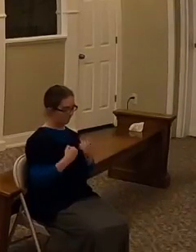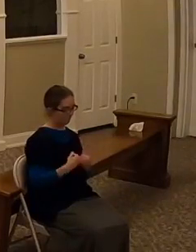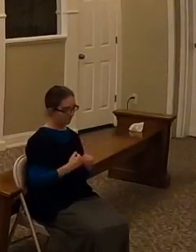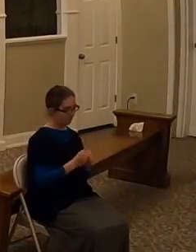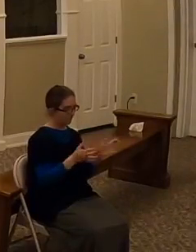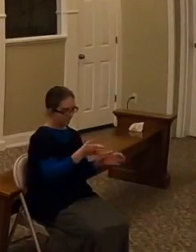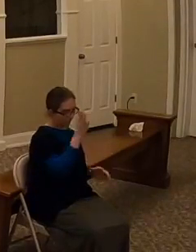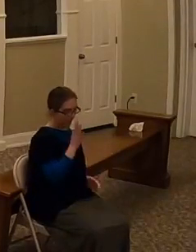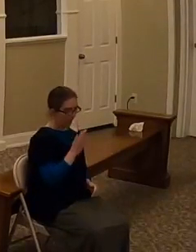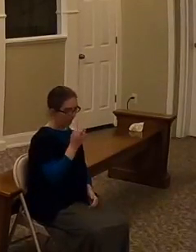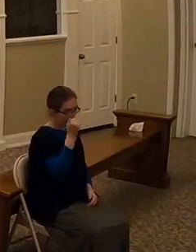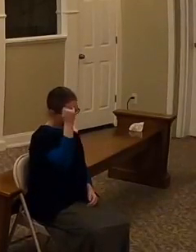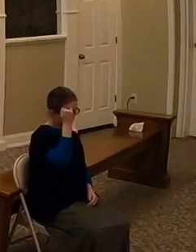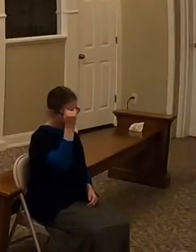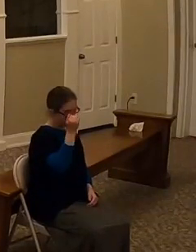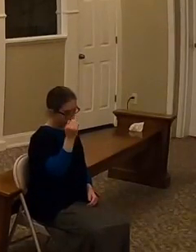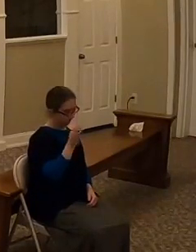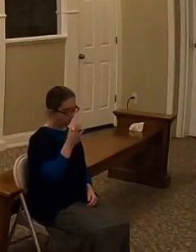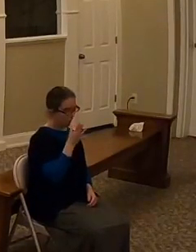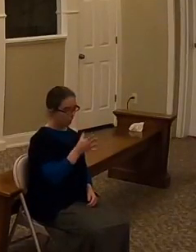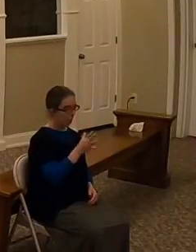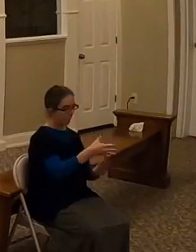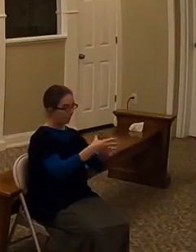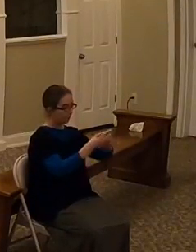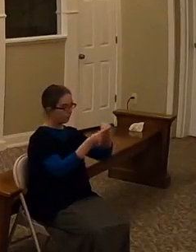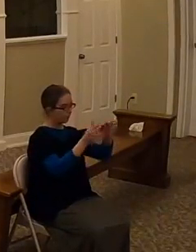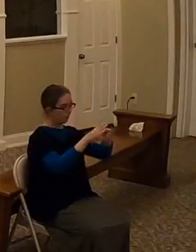godless fictions were mere grandmother's tales.